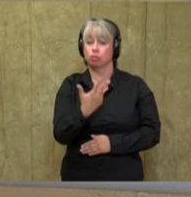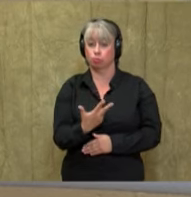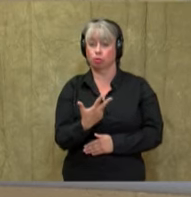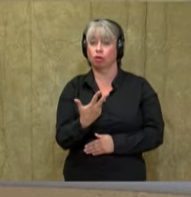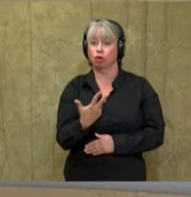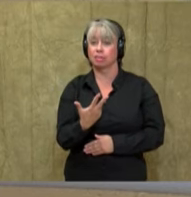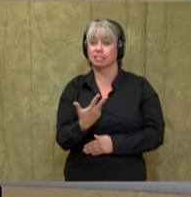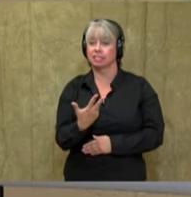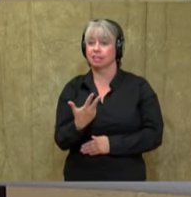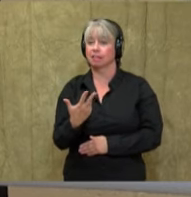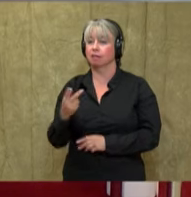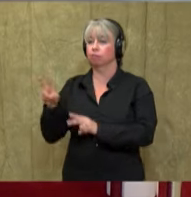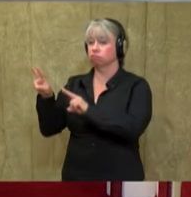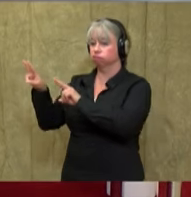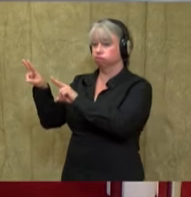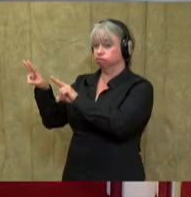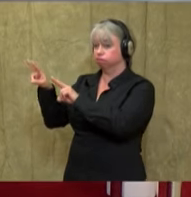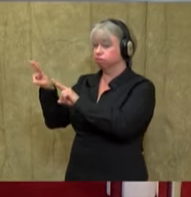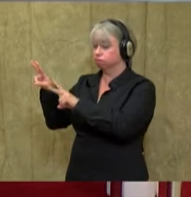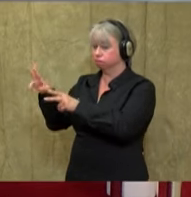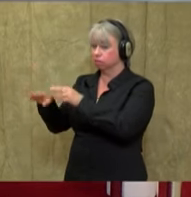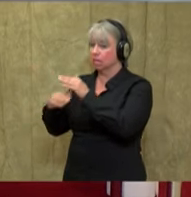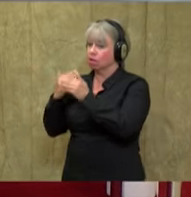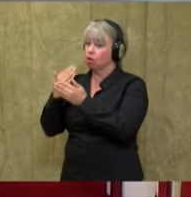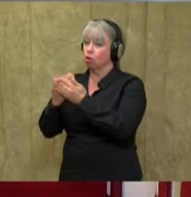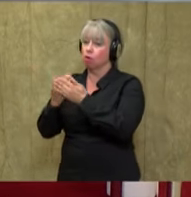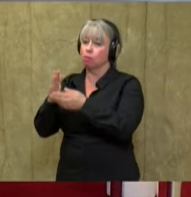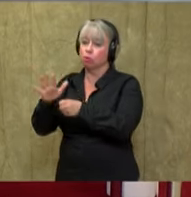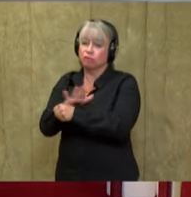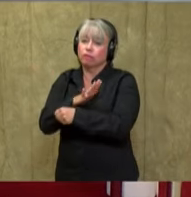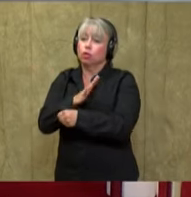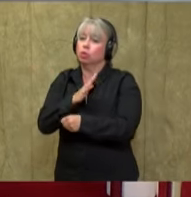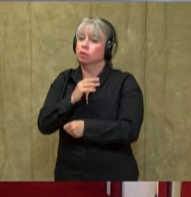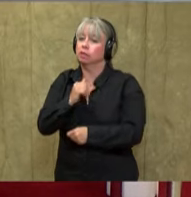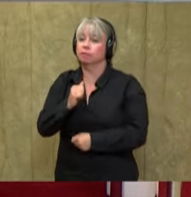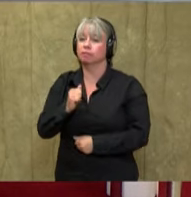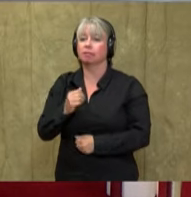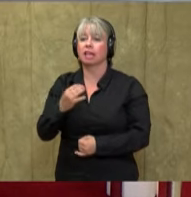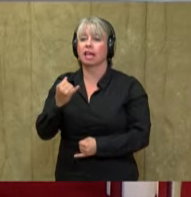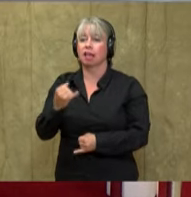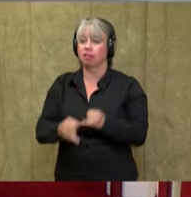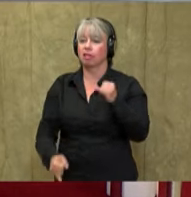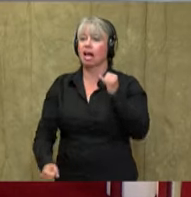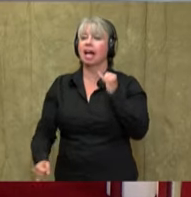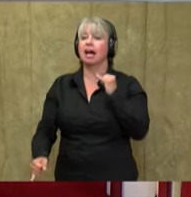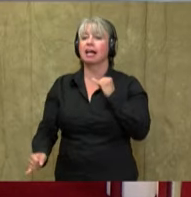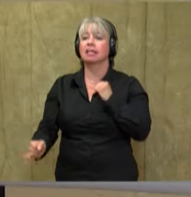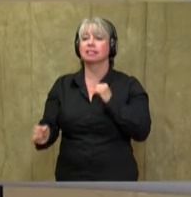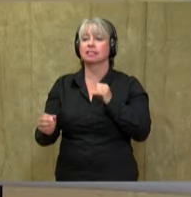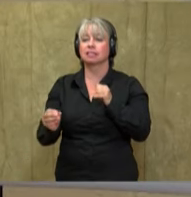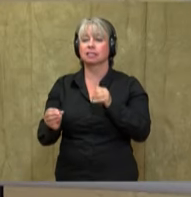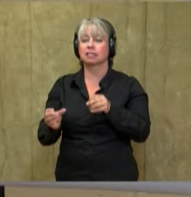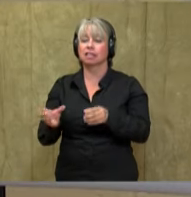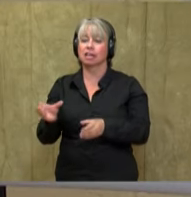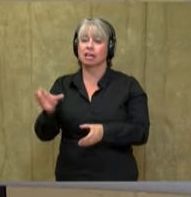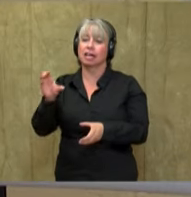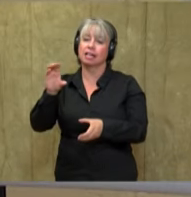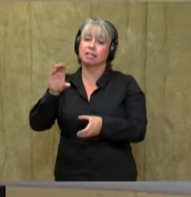This would make two-thirds. It's getting full. All right, here's our last fill of the